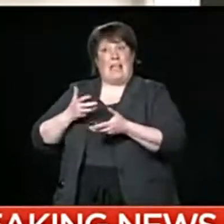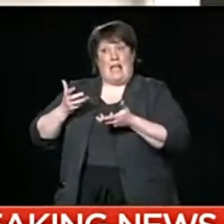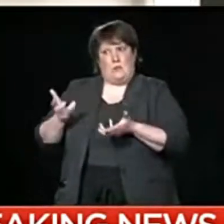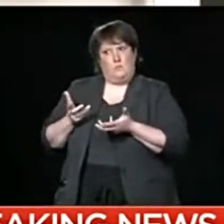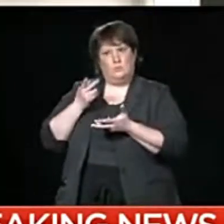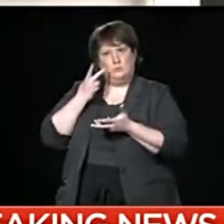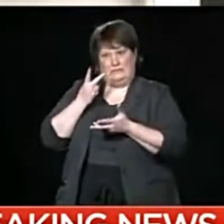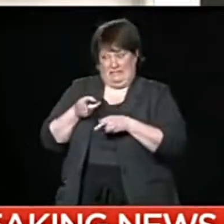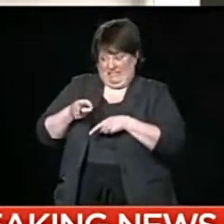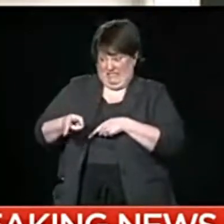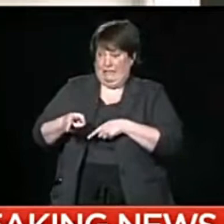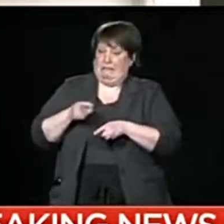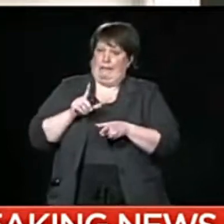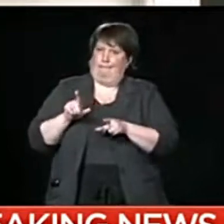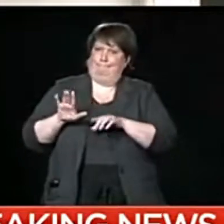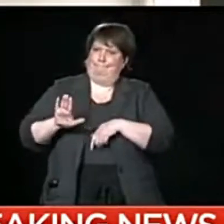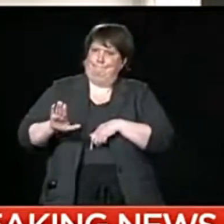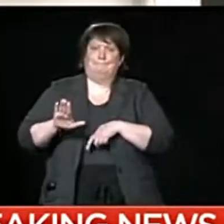properly compensated.